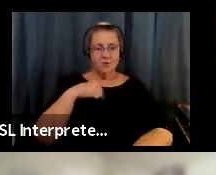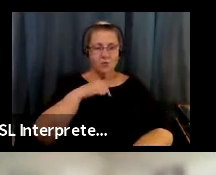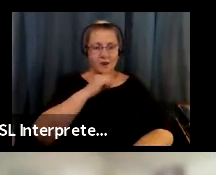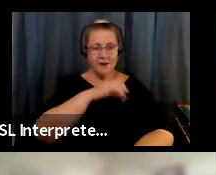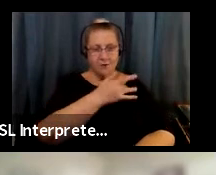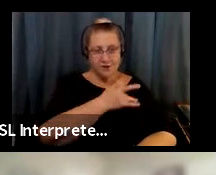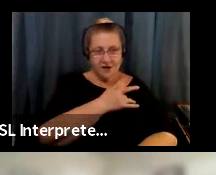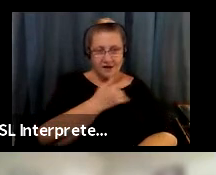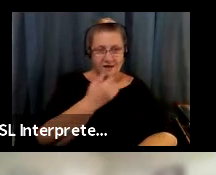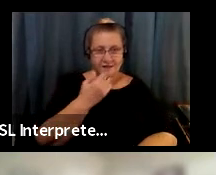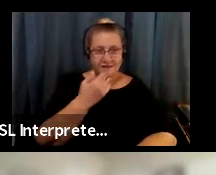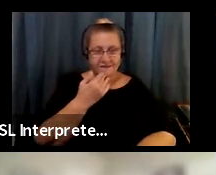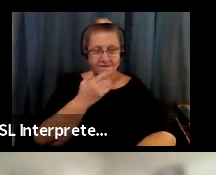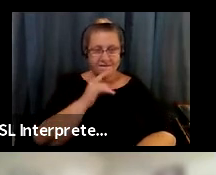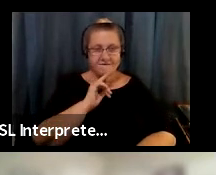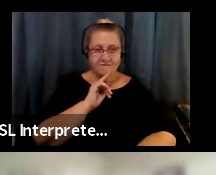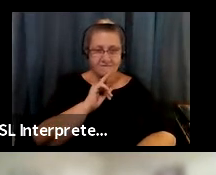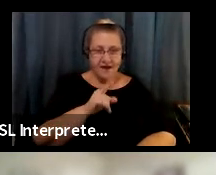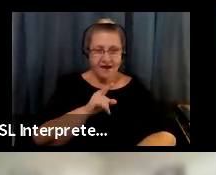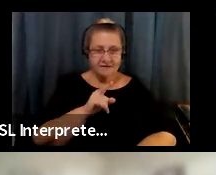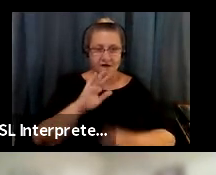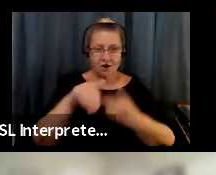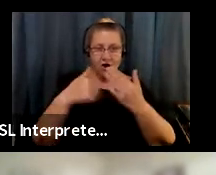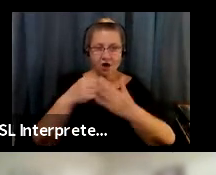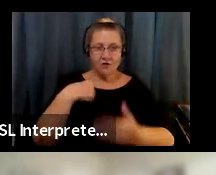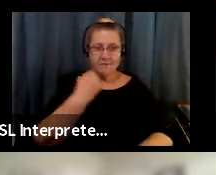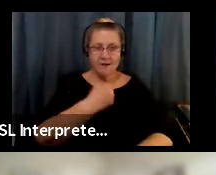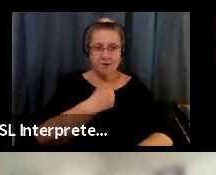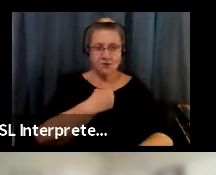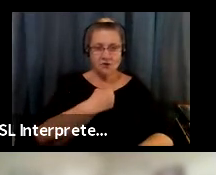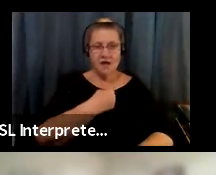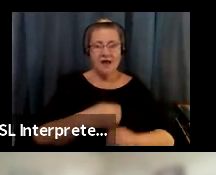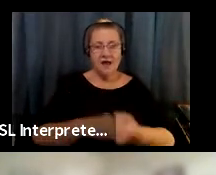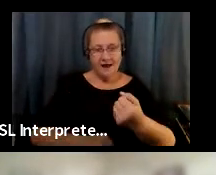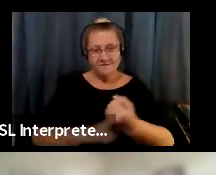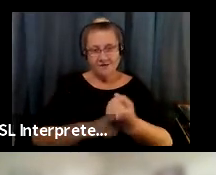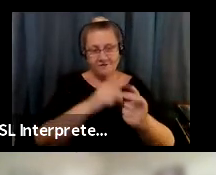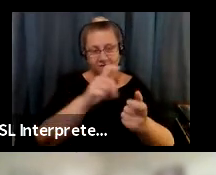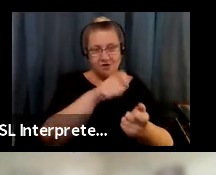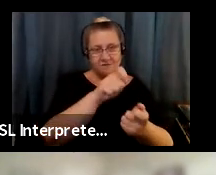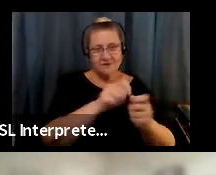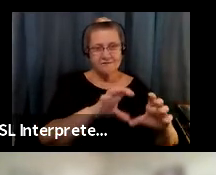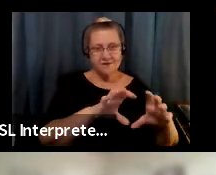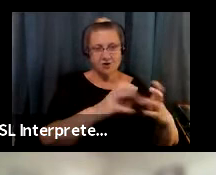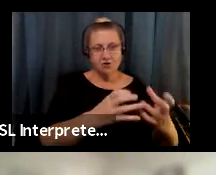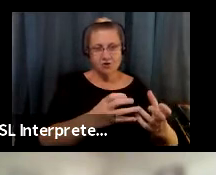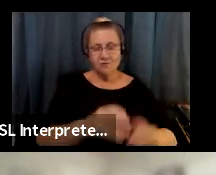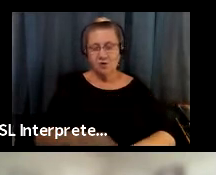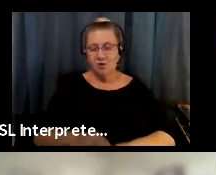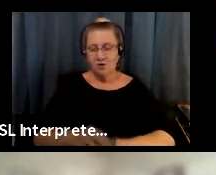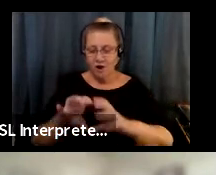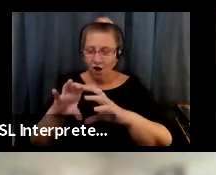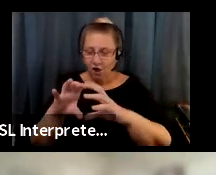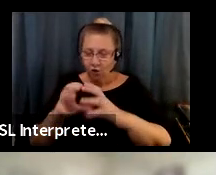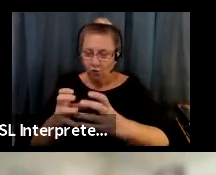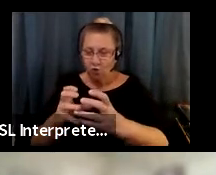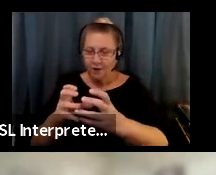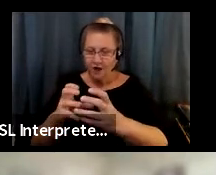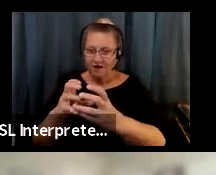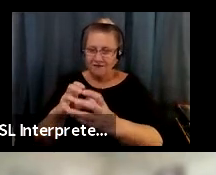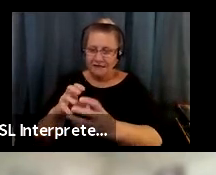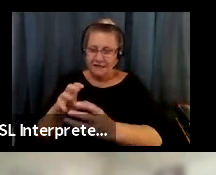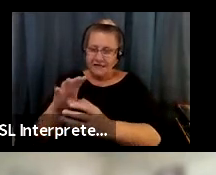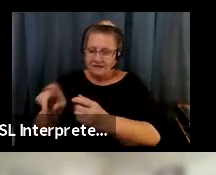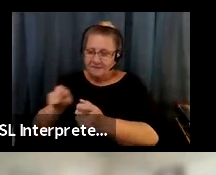the members advocated for a specific group or a group of specific groups, they seem to be